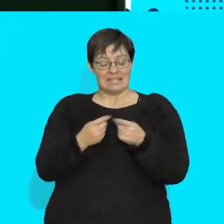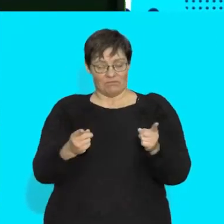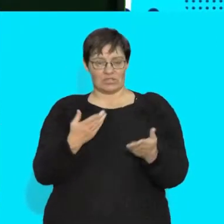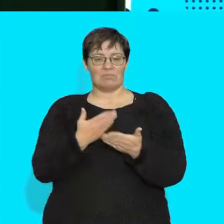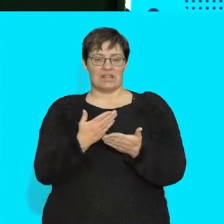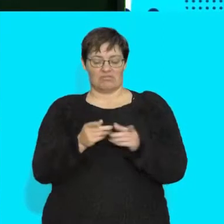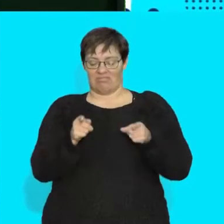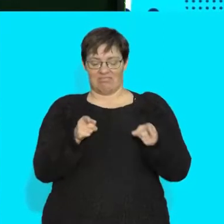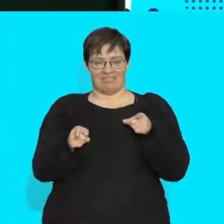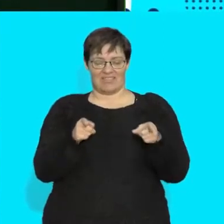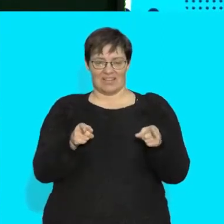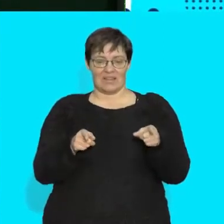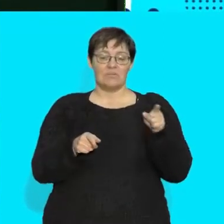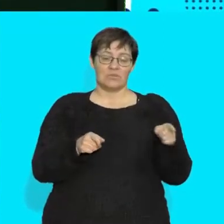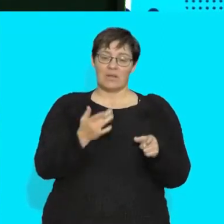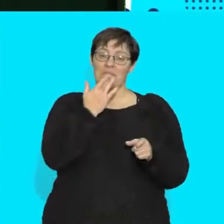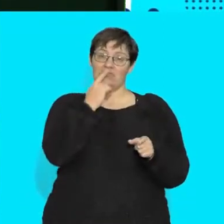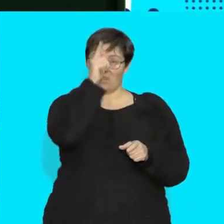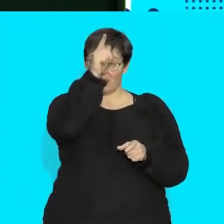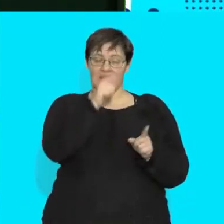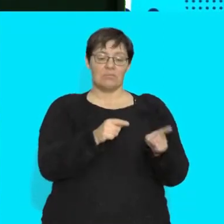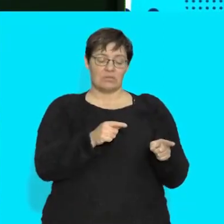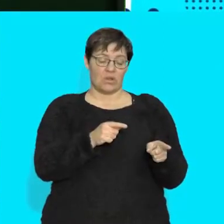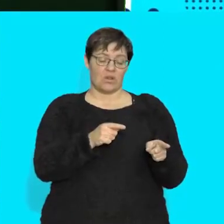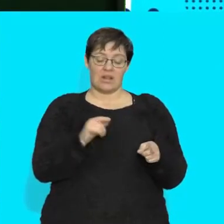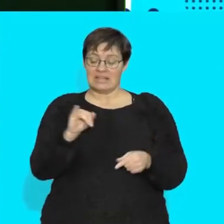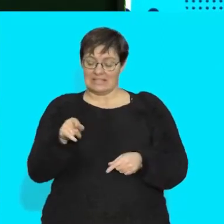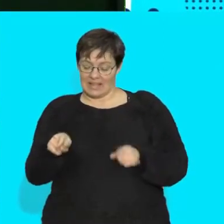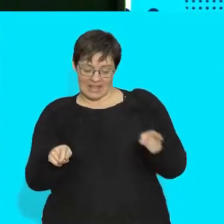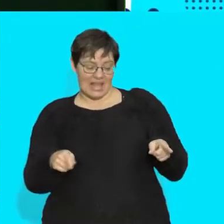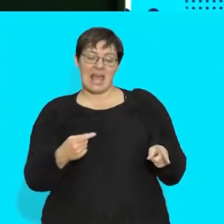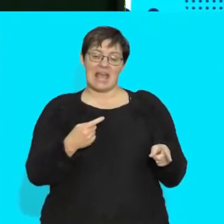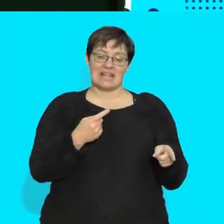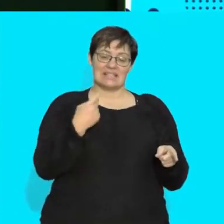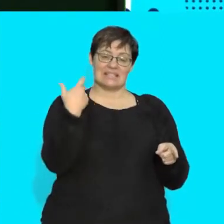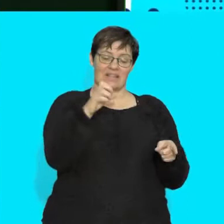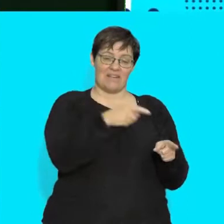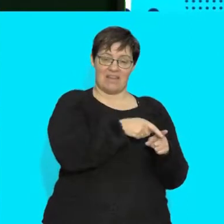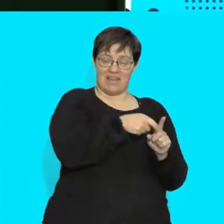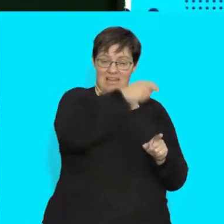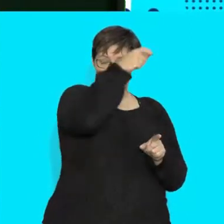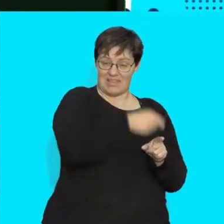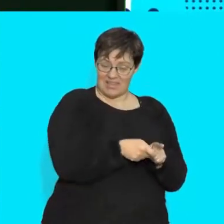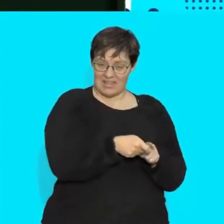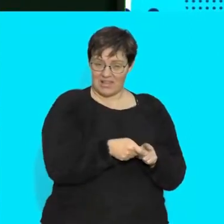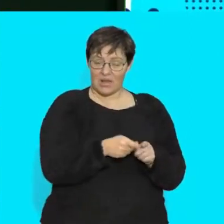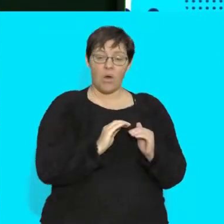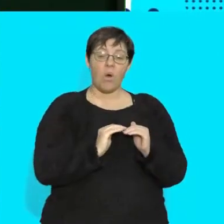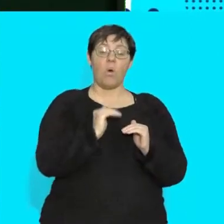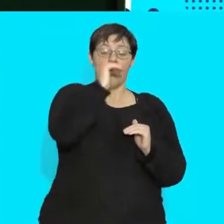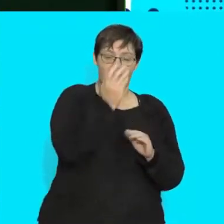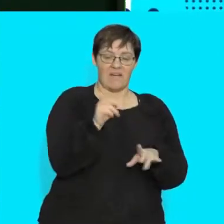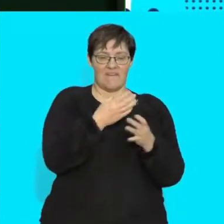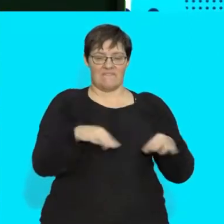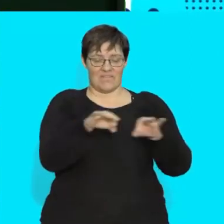have a potential difference between the silver spoon, the zinc spoon, and the silver electrode